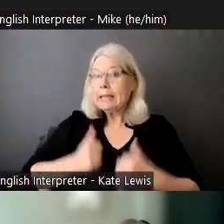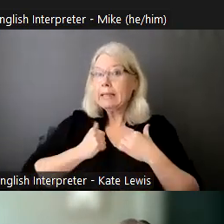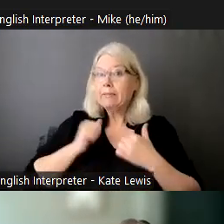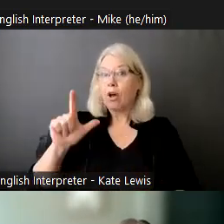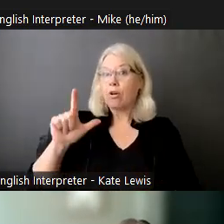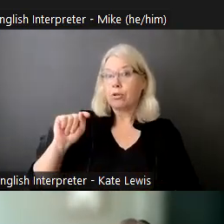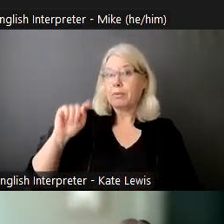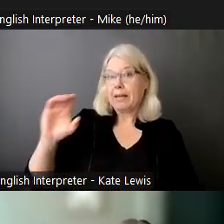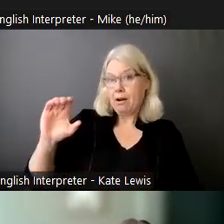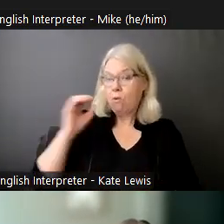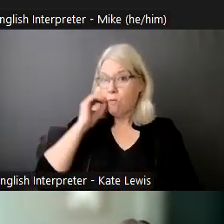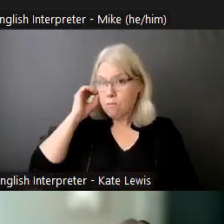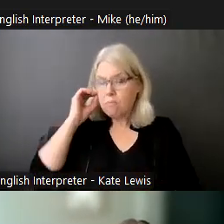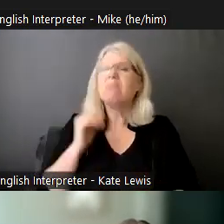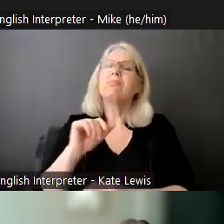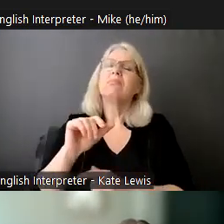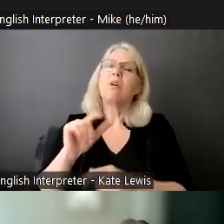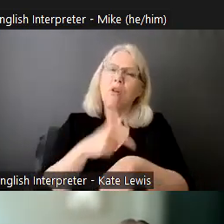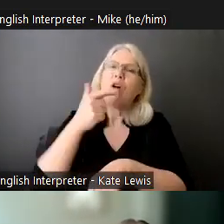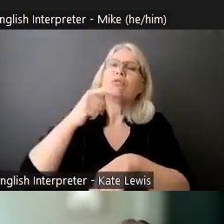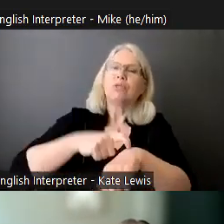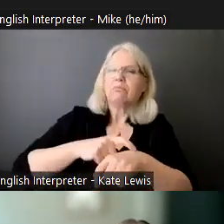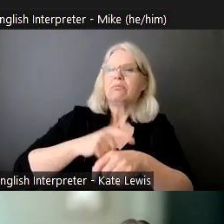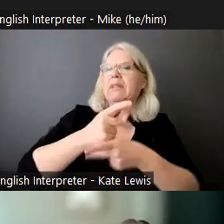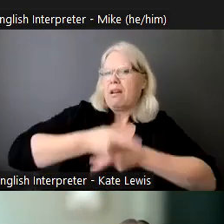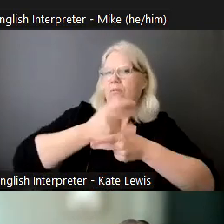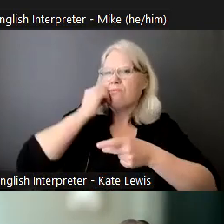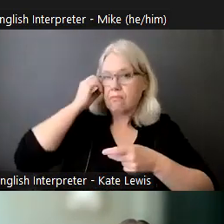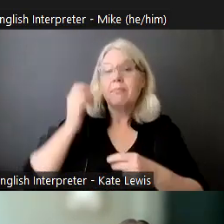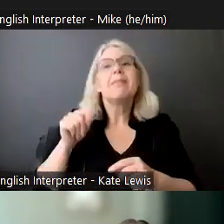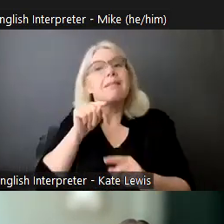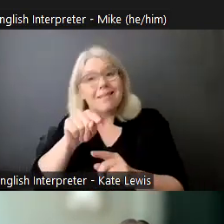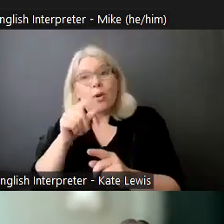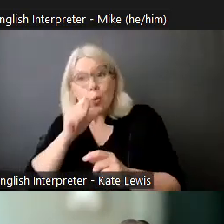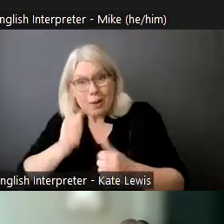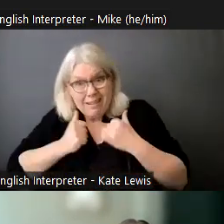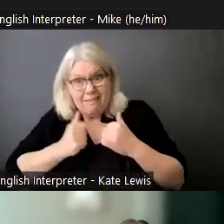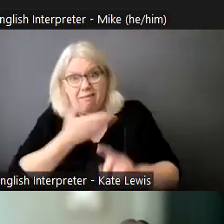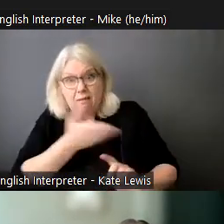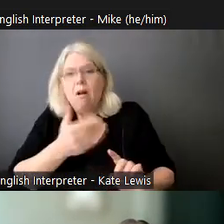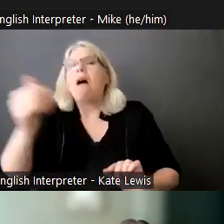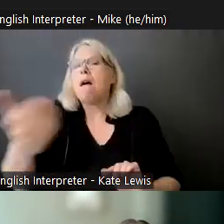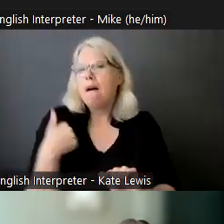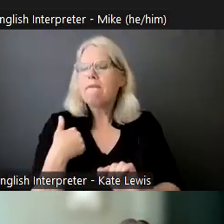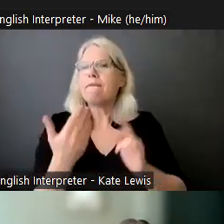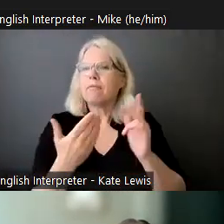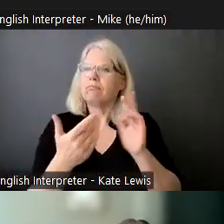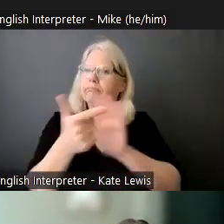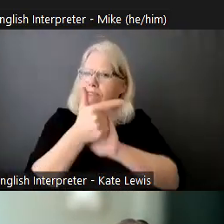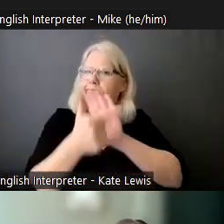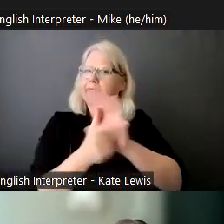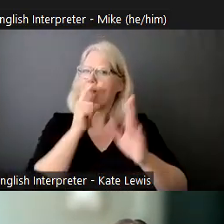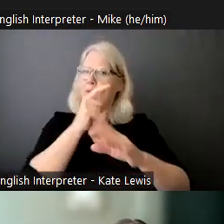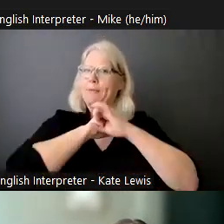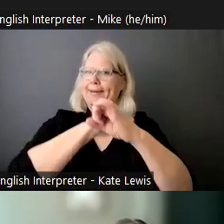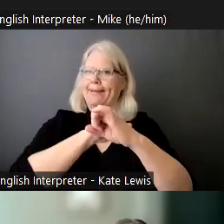called the Residents' Bill of Rights, and it codifies the rights of residents in the home to ensure that it becomes more like a home